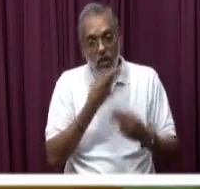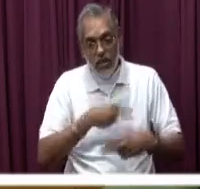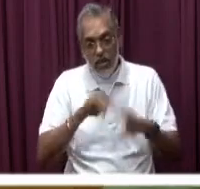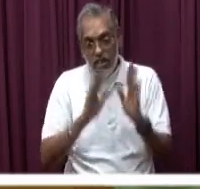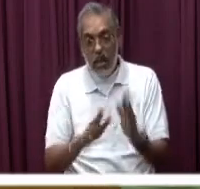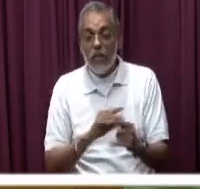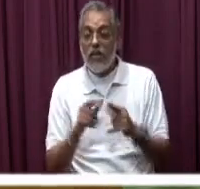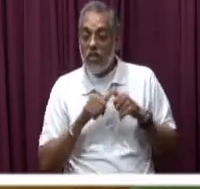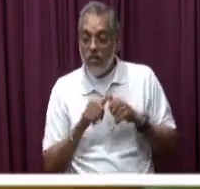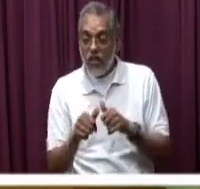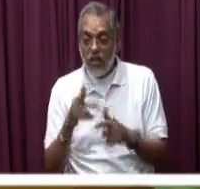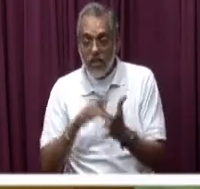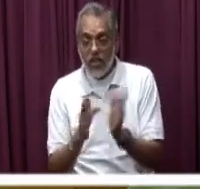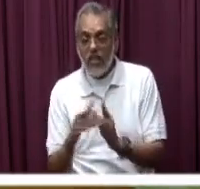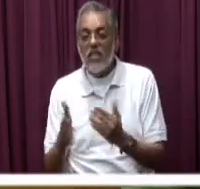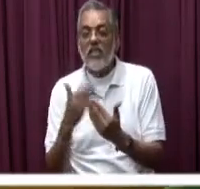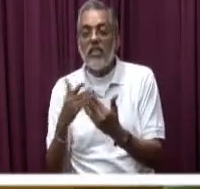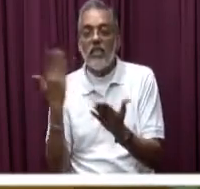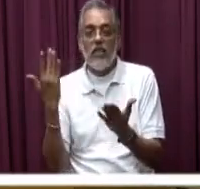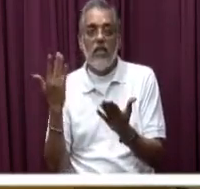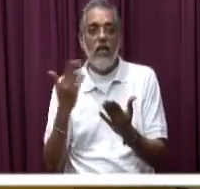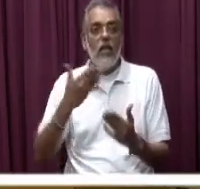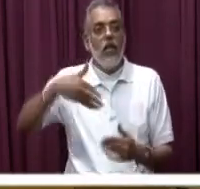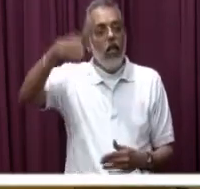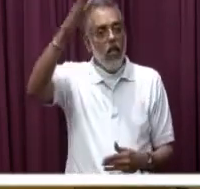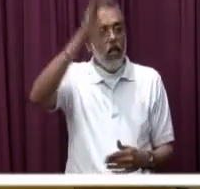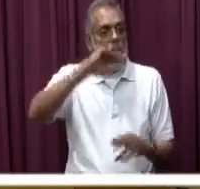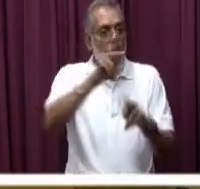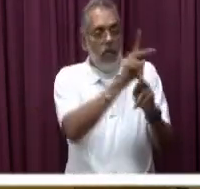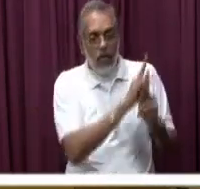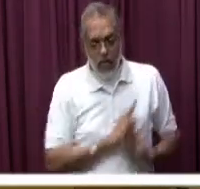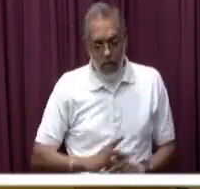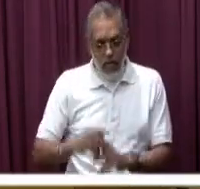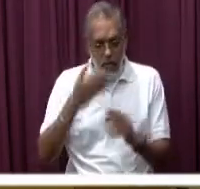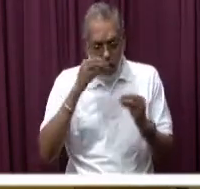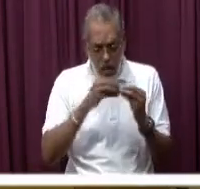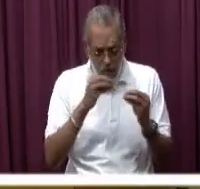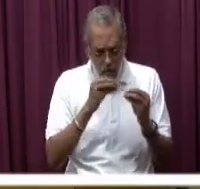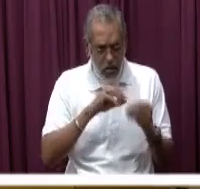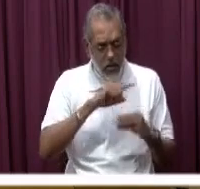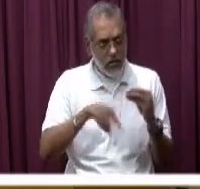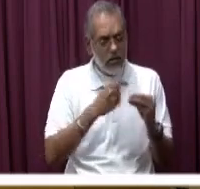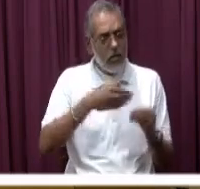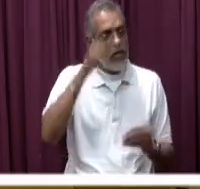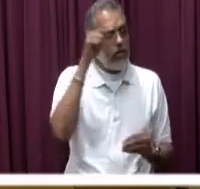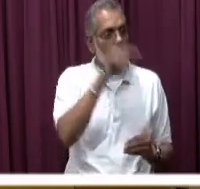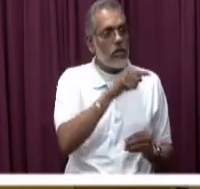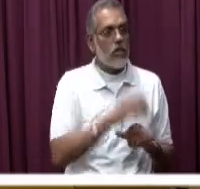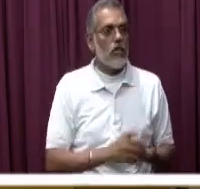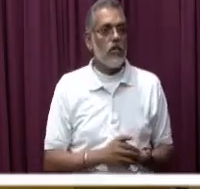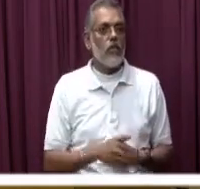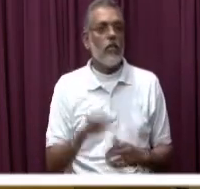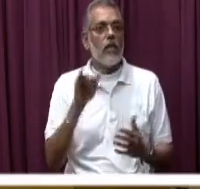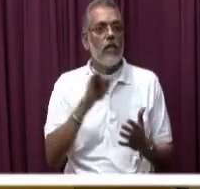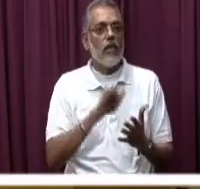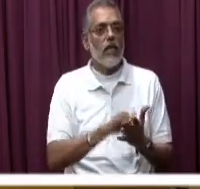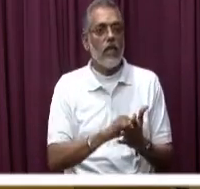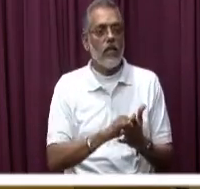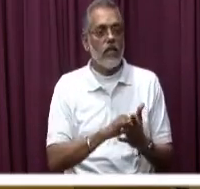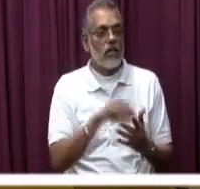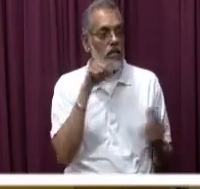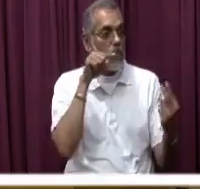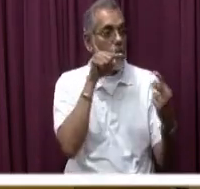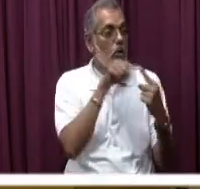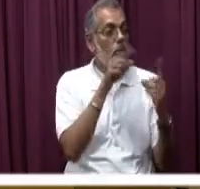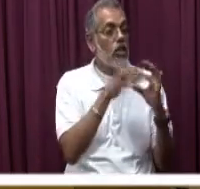really easy. That God is concerned for you. That's it. That's the centerpiece of this discipleship